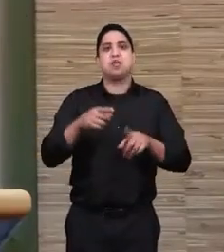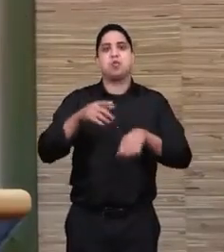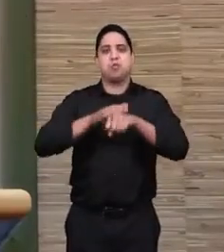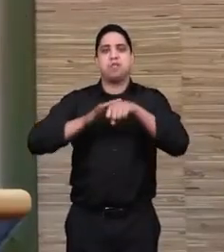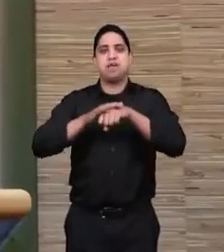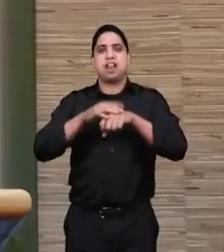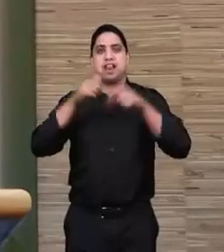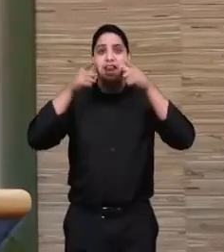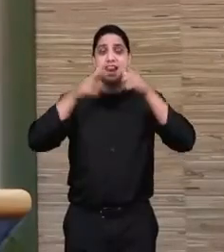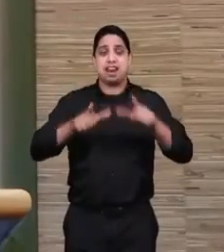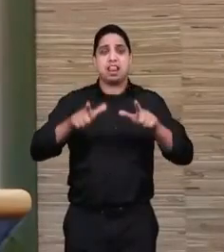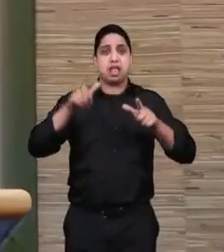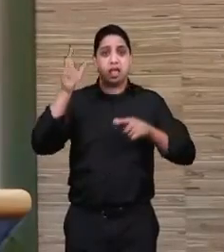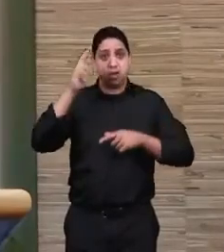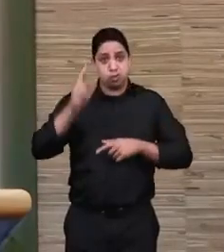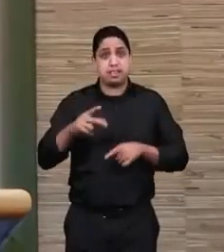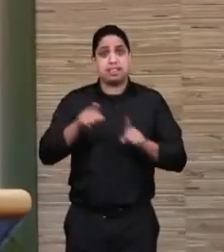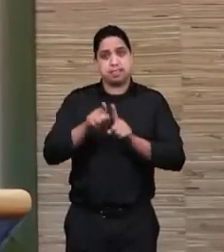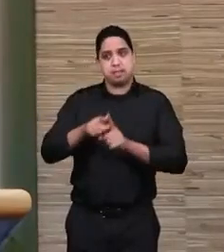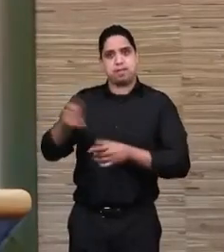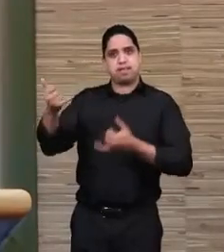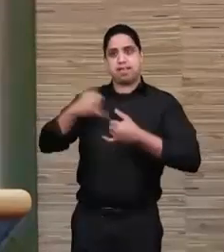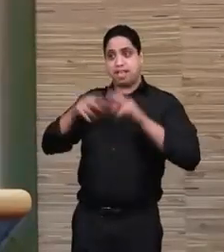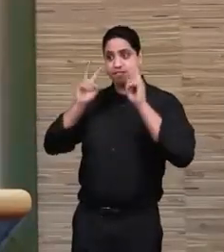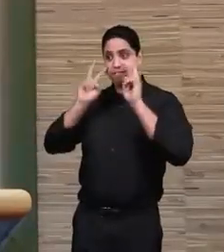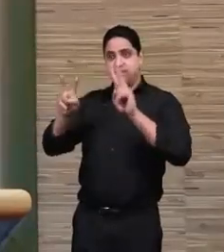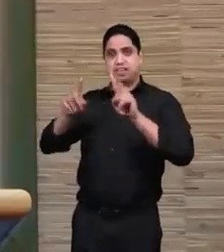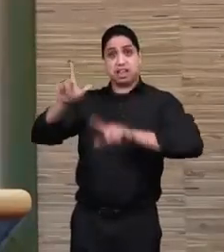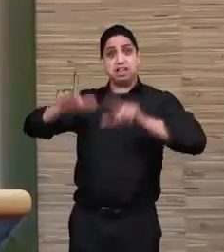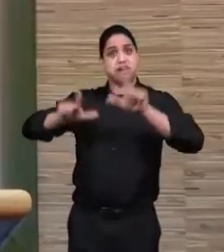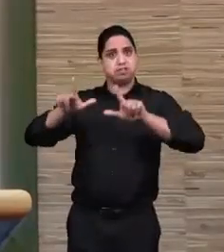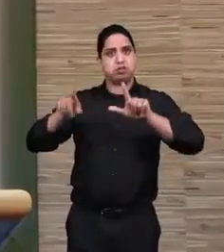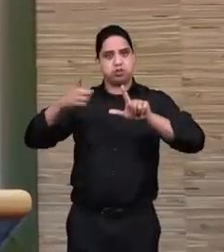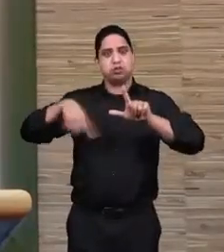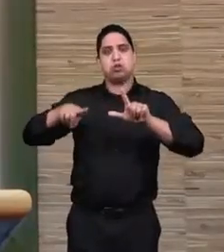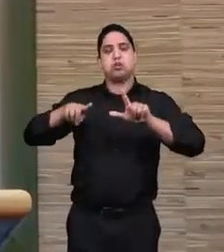being reached by a TV network.